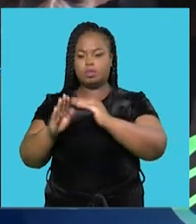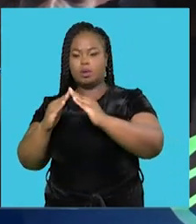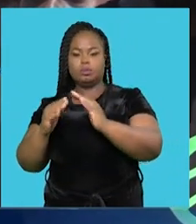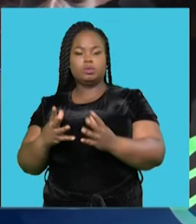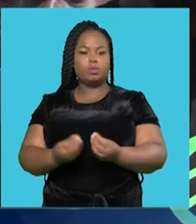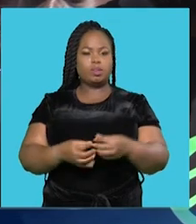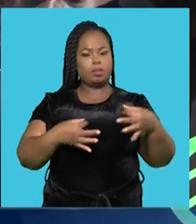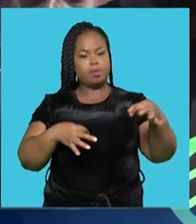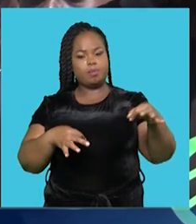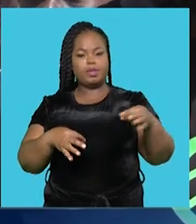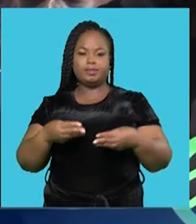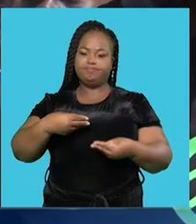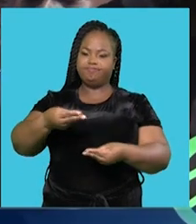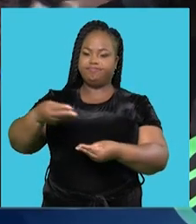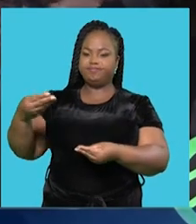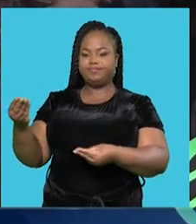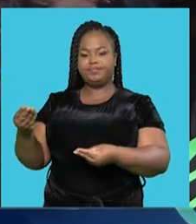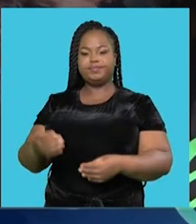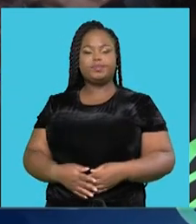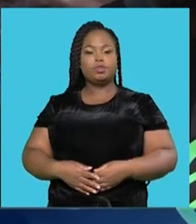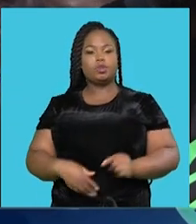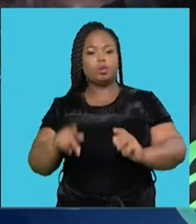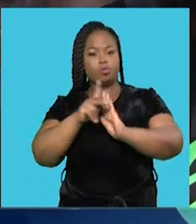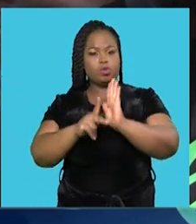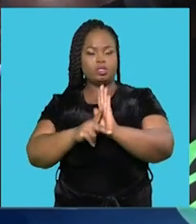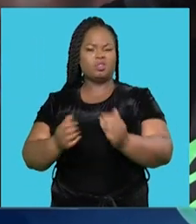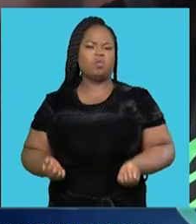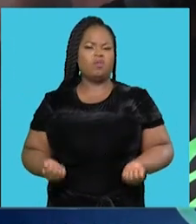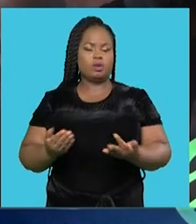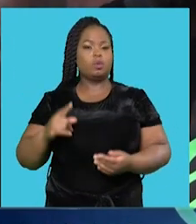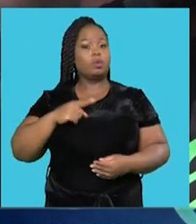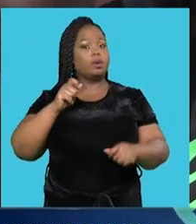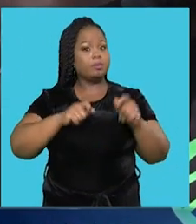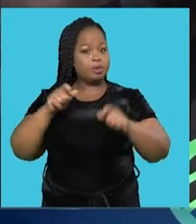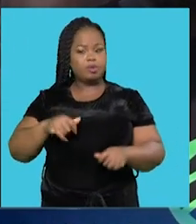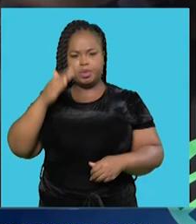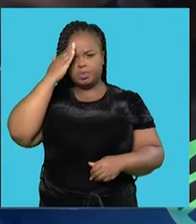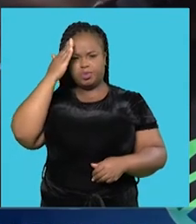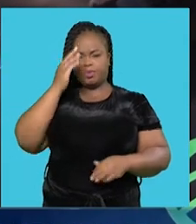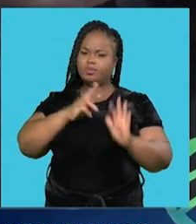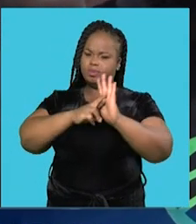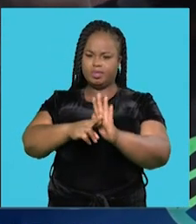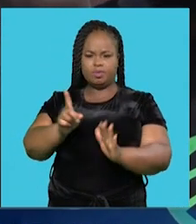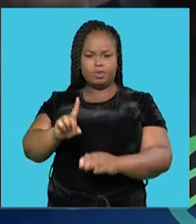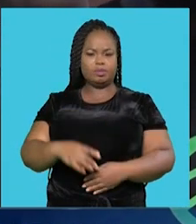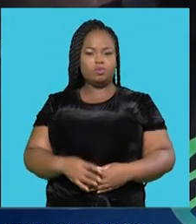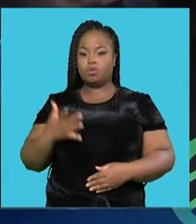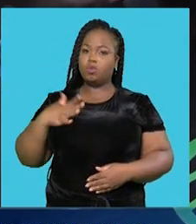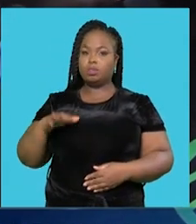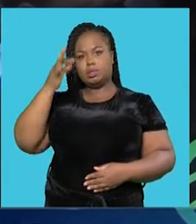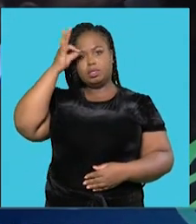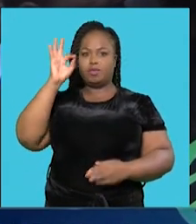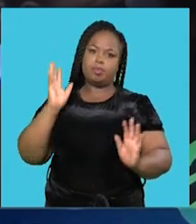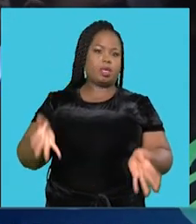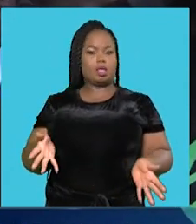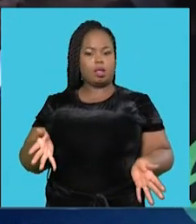our pamphlet, with our policy offering, so that people actually know what we stand for. We don't want to just be in government for the